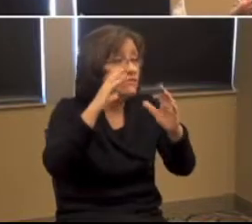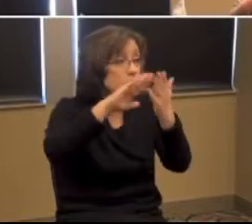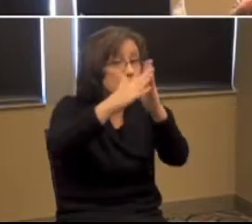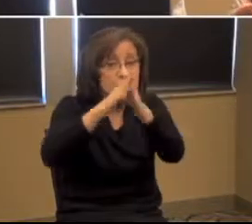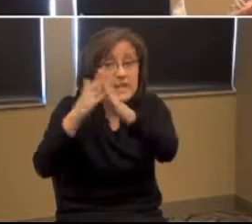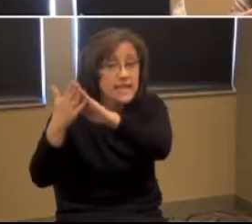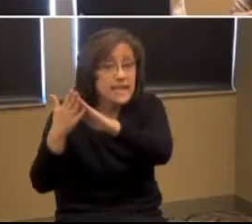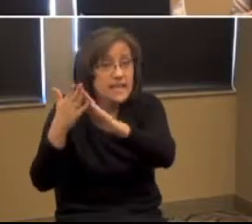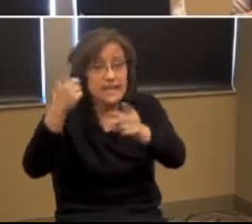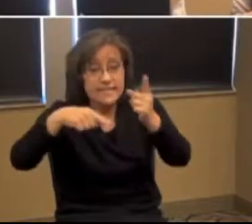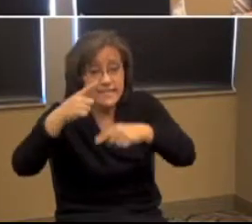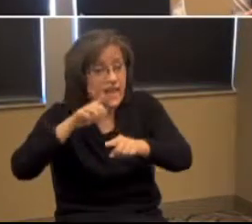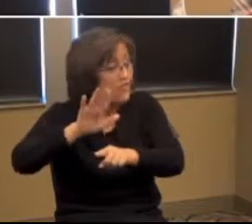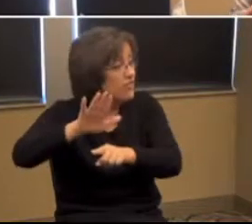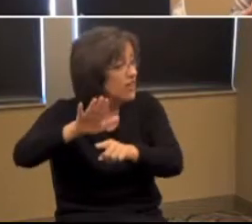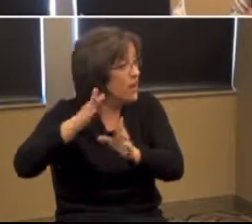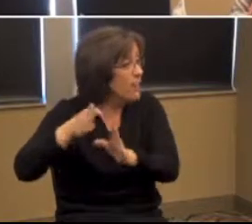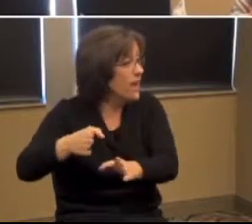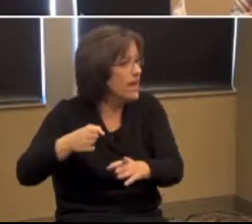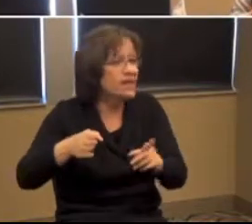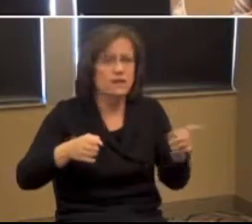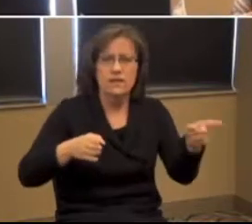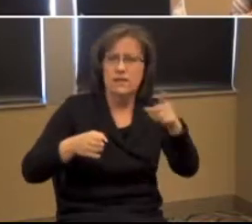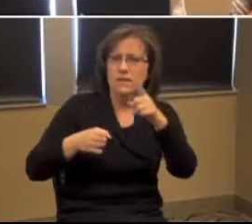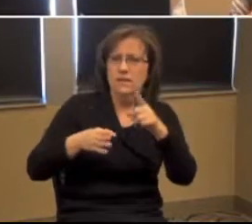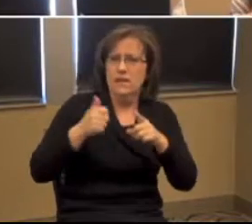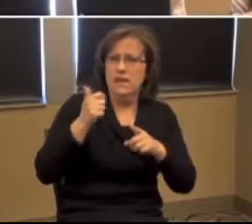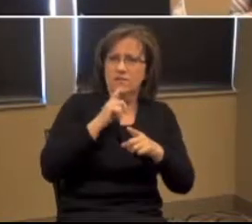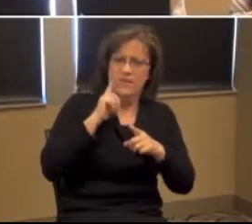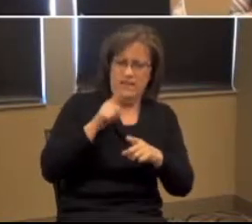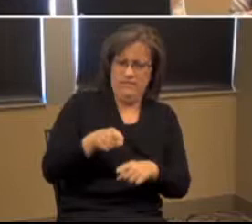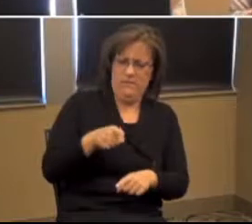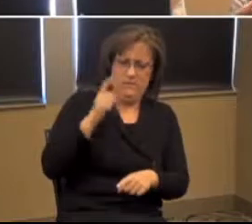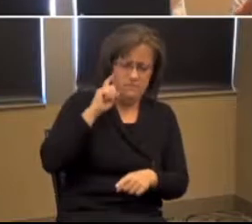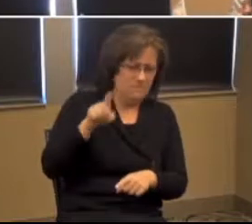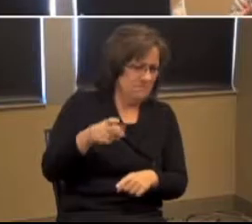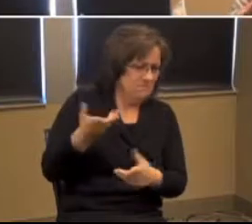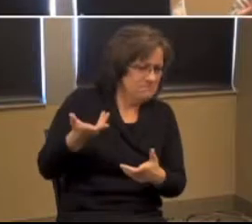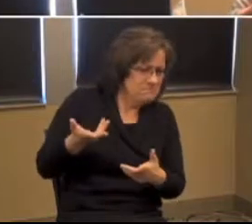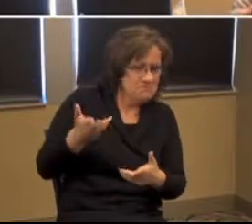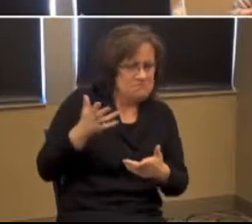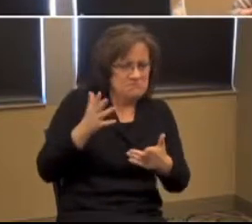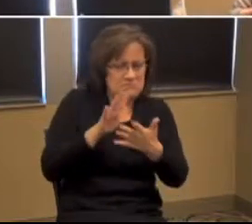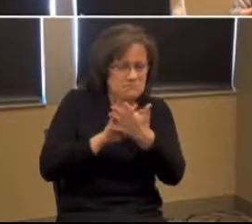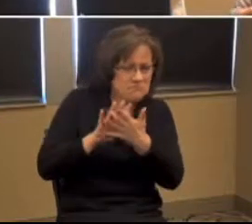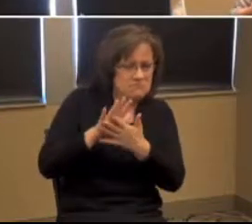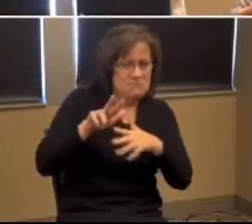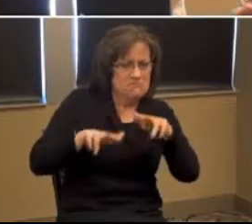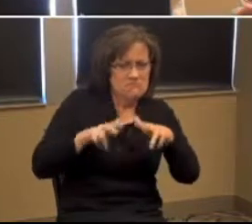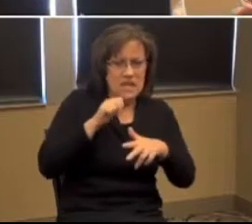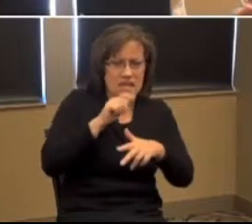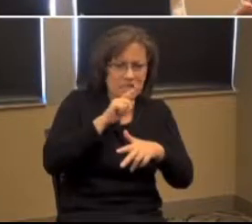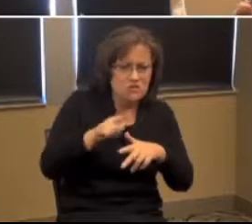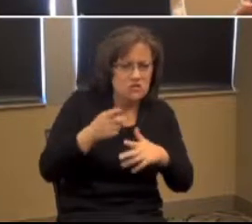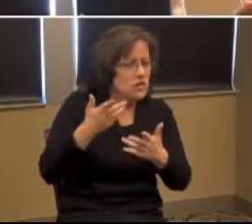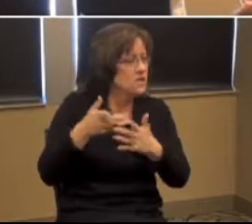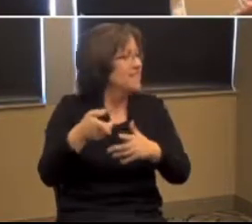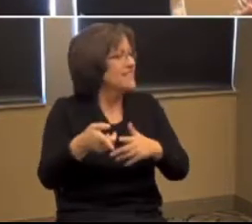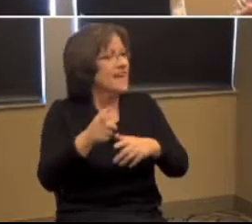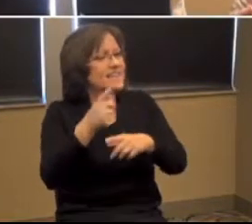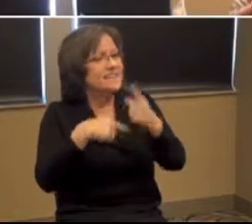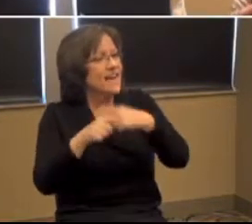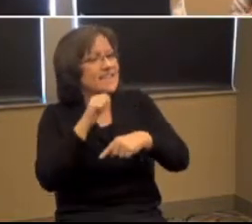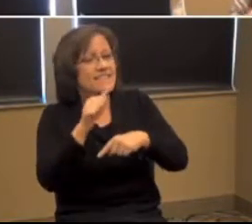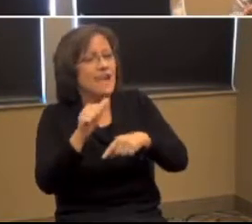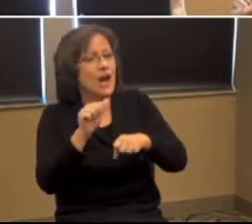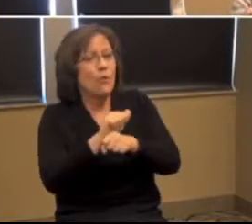sign, it's not going to be recognized. They're never going to be a part of the deaf community. And so that sign is not always going to be functional for